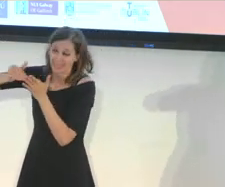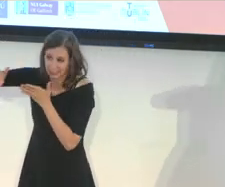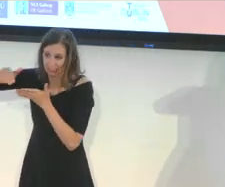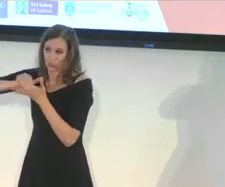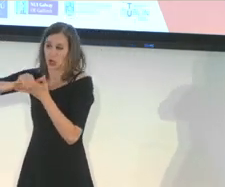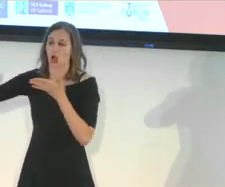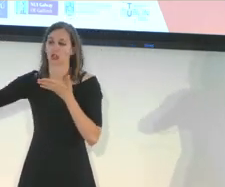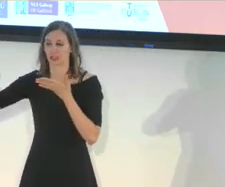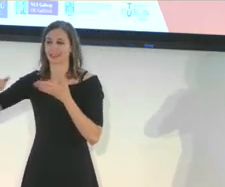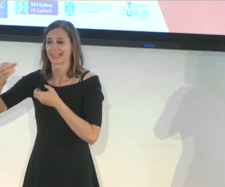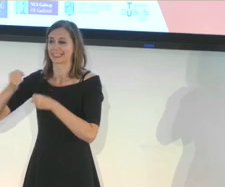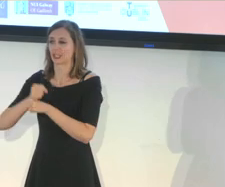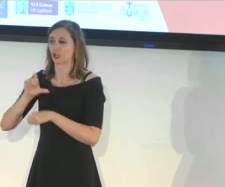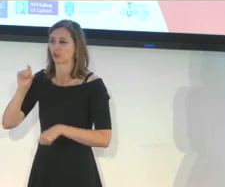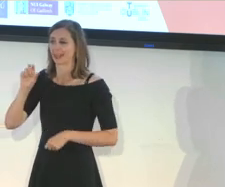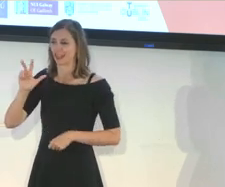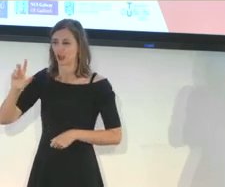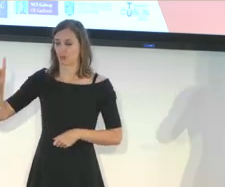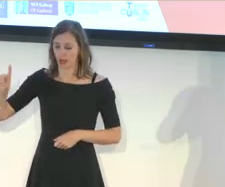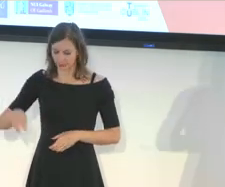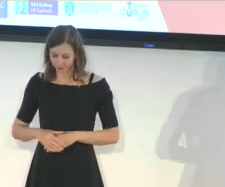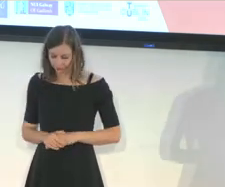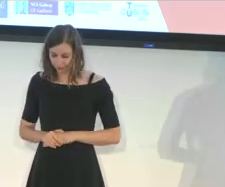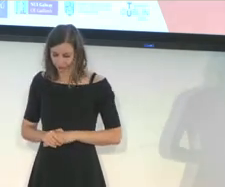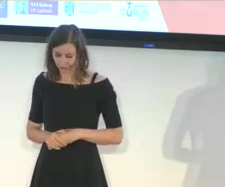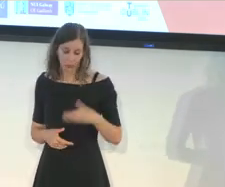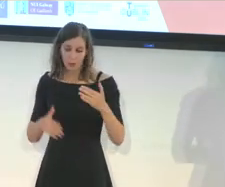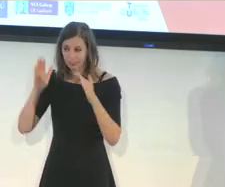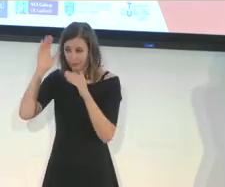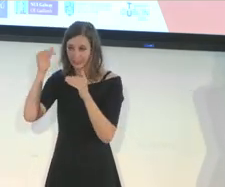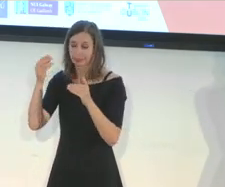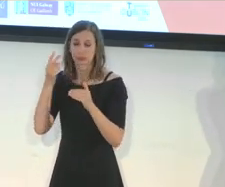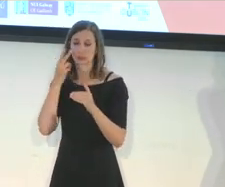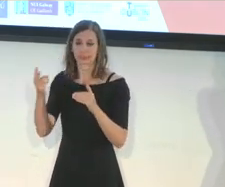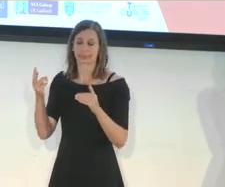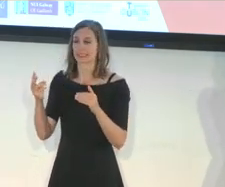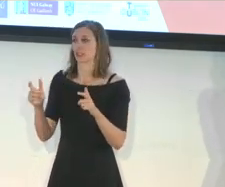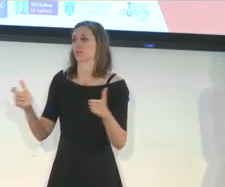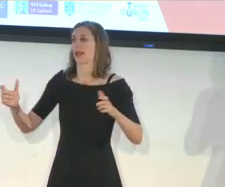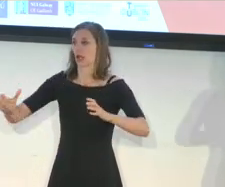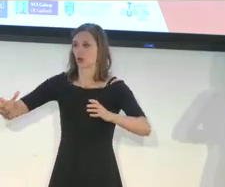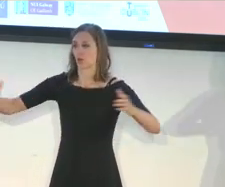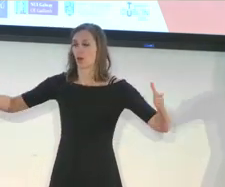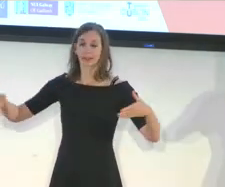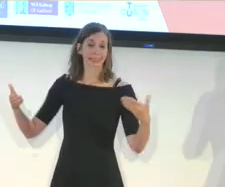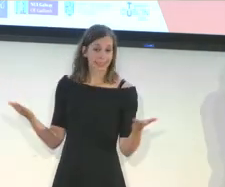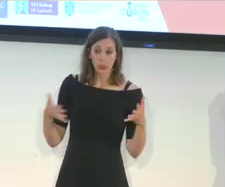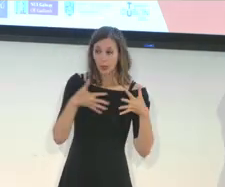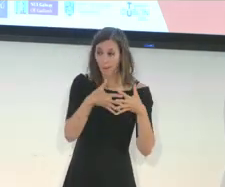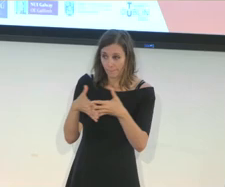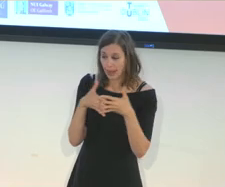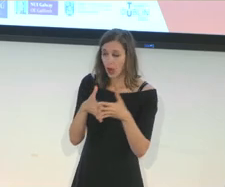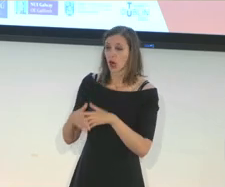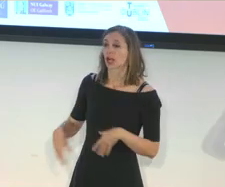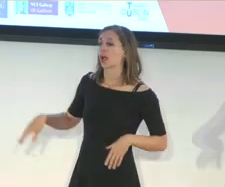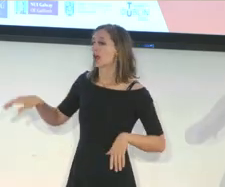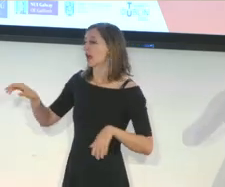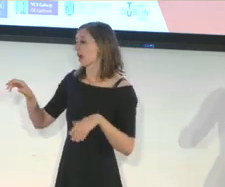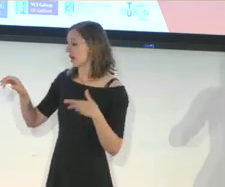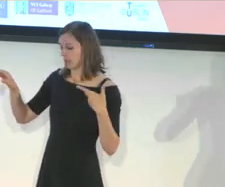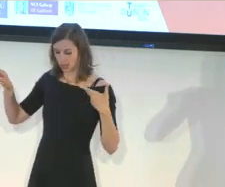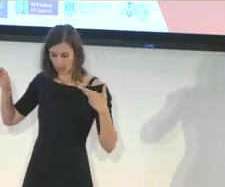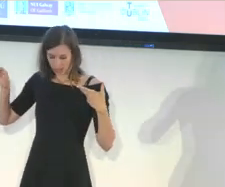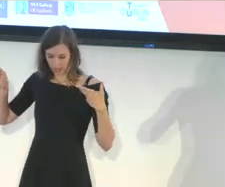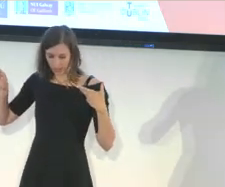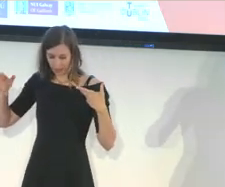2031. And it's expected to show massive growth in North America, Europe, and East Asia, with 40% share in